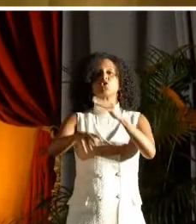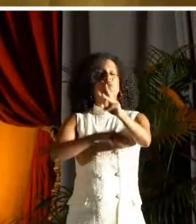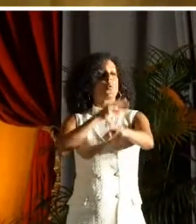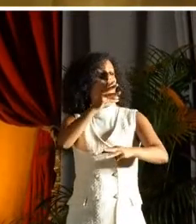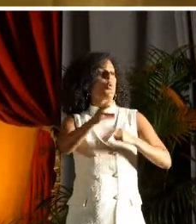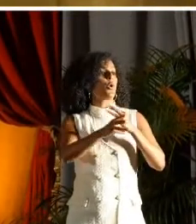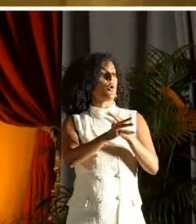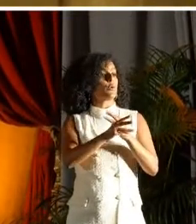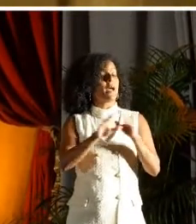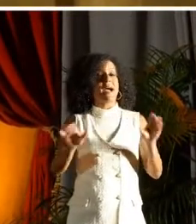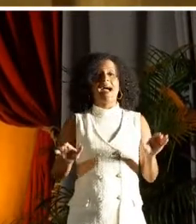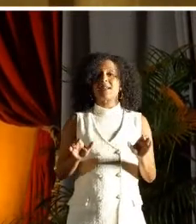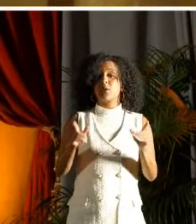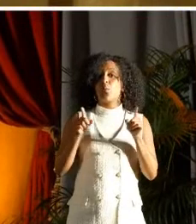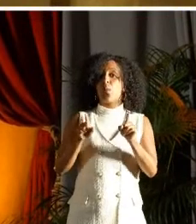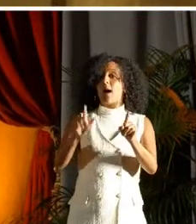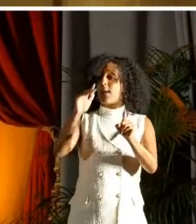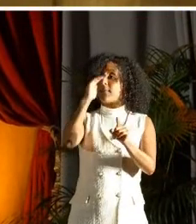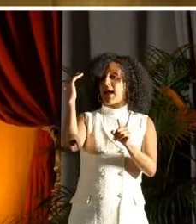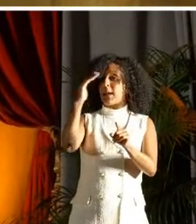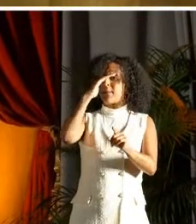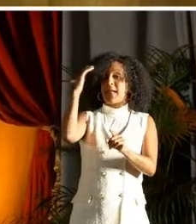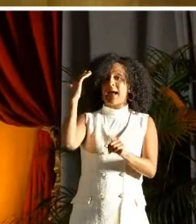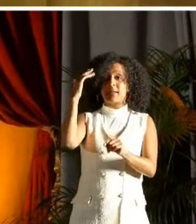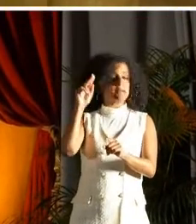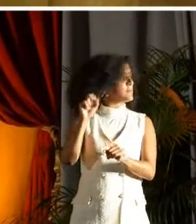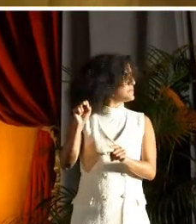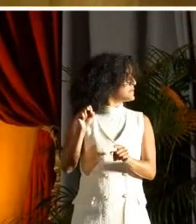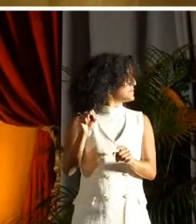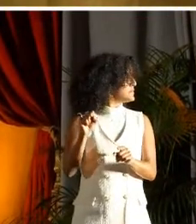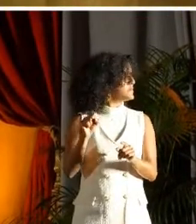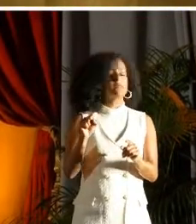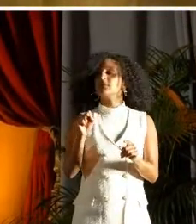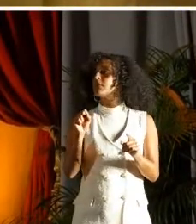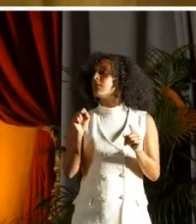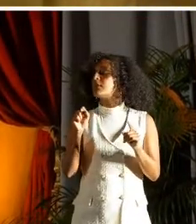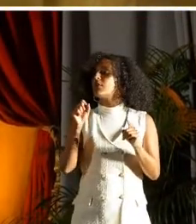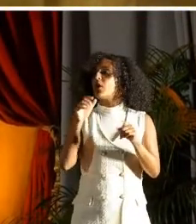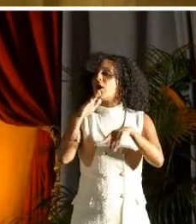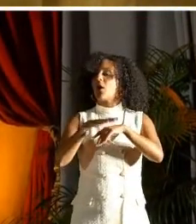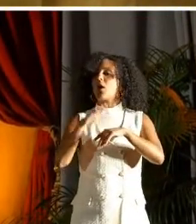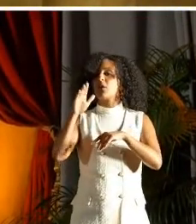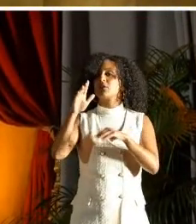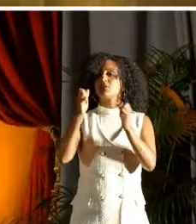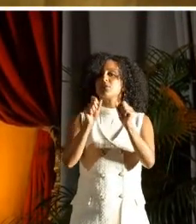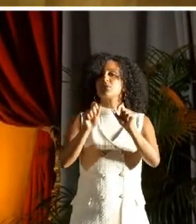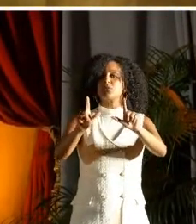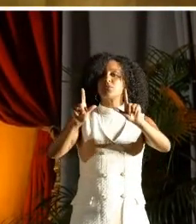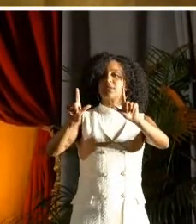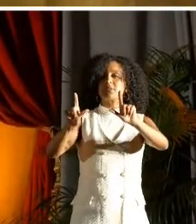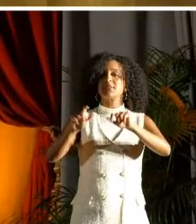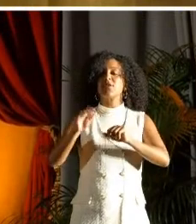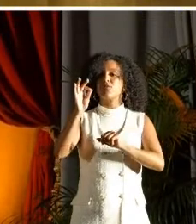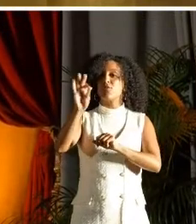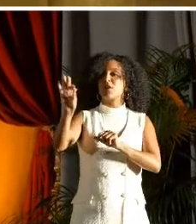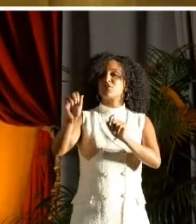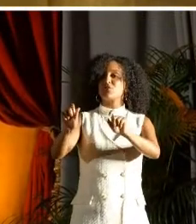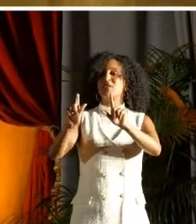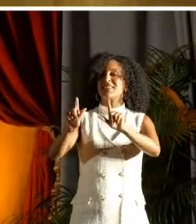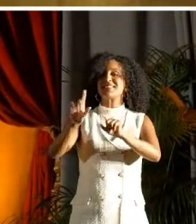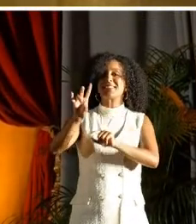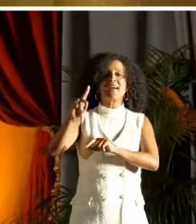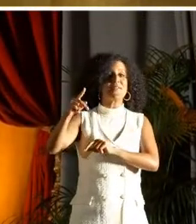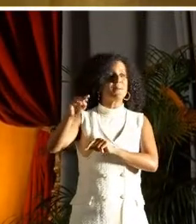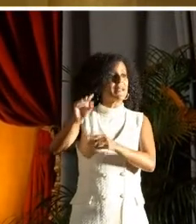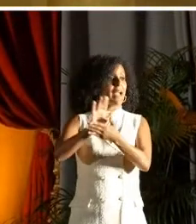World, Acting While Black, Blackness or the Lack of It, on French screens. There's 7